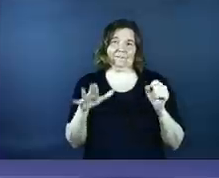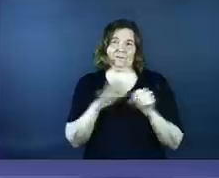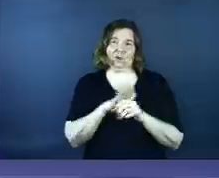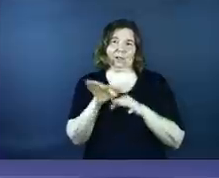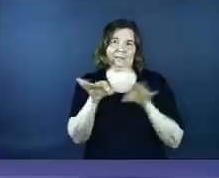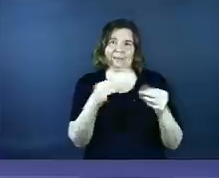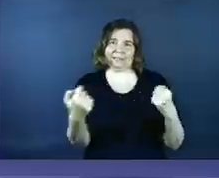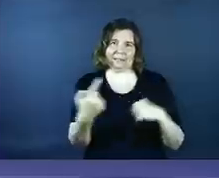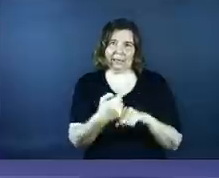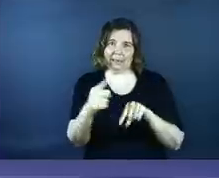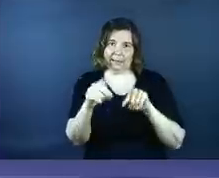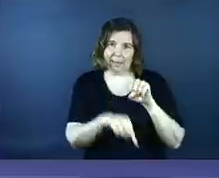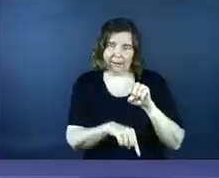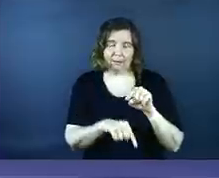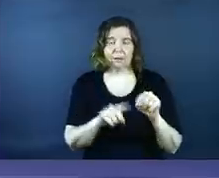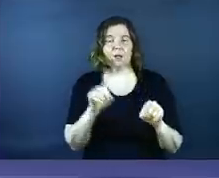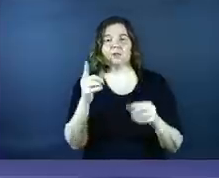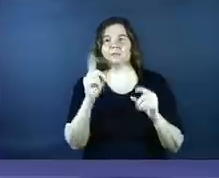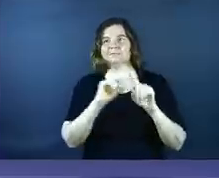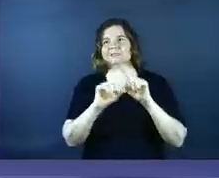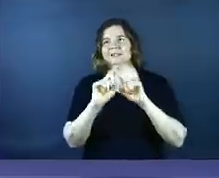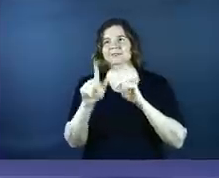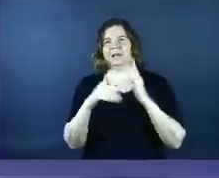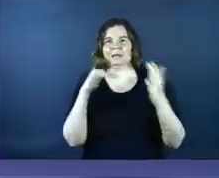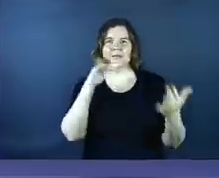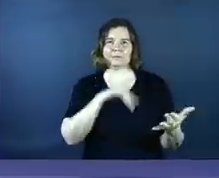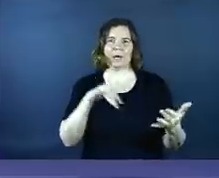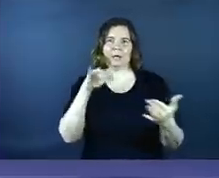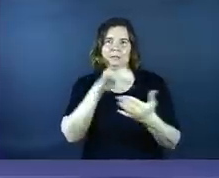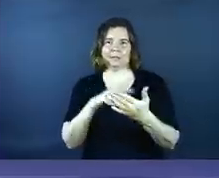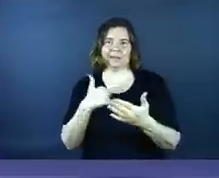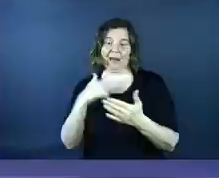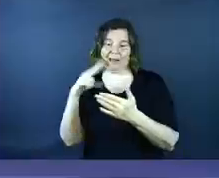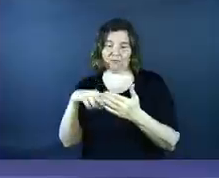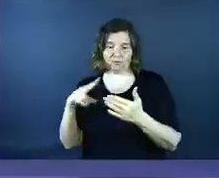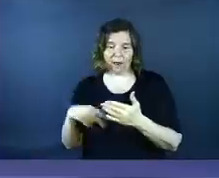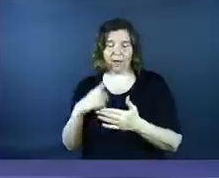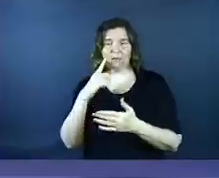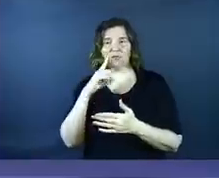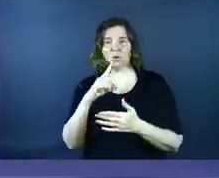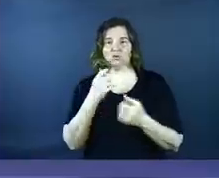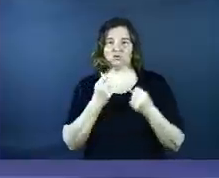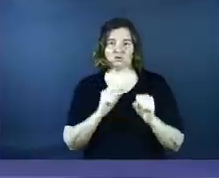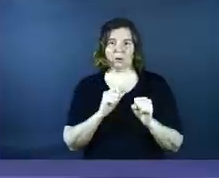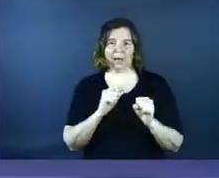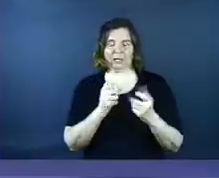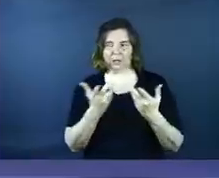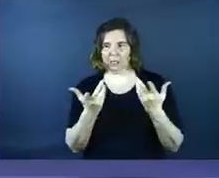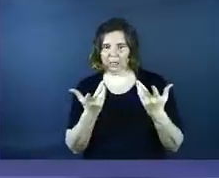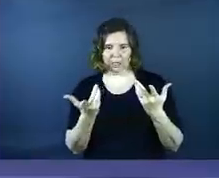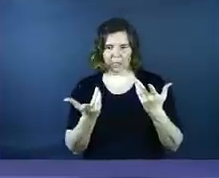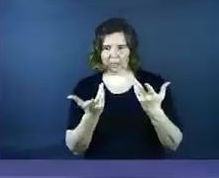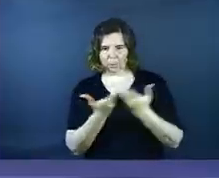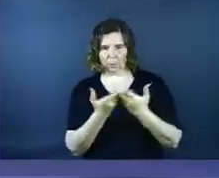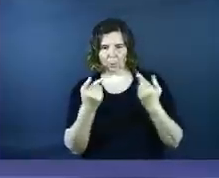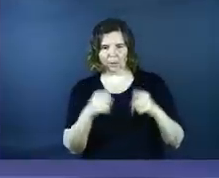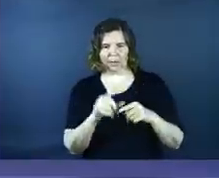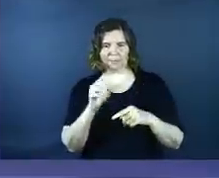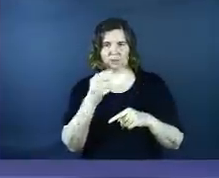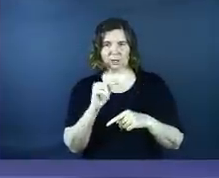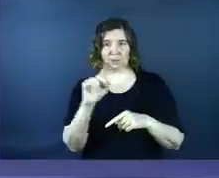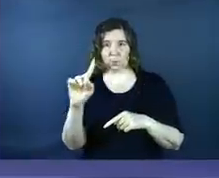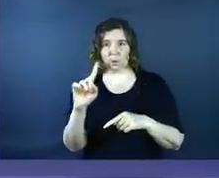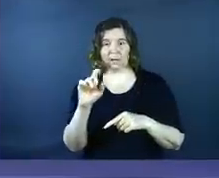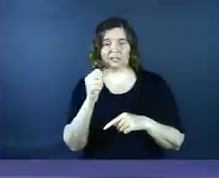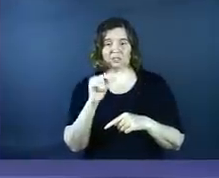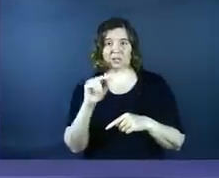today. There's all kinds of study that I've read as far as trying to reconcile what happens in Genesis 1